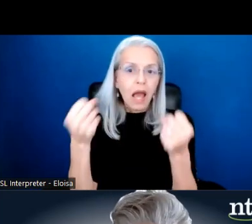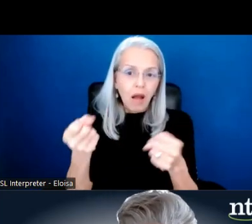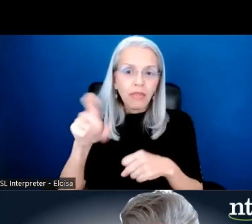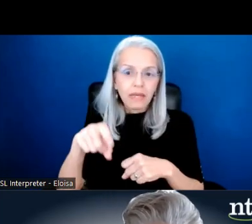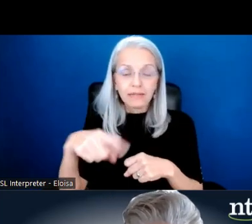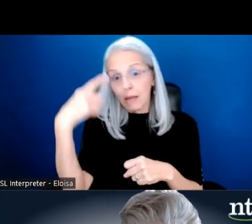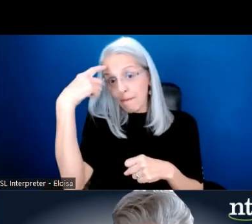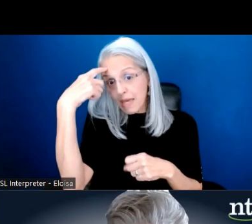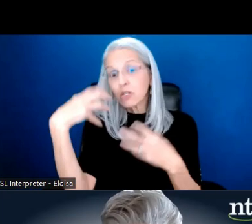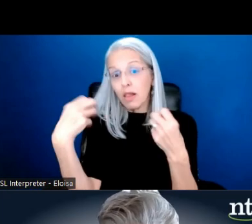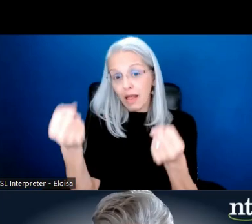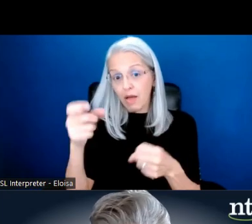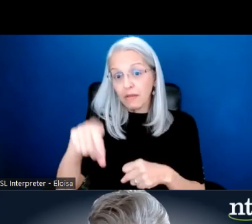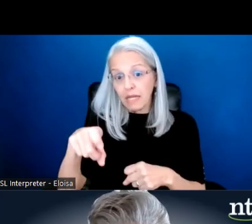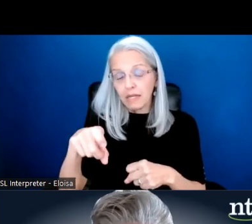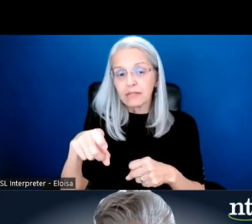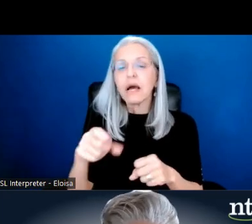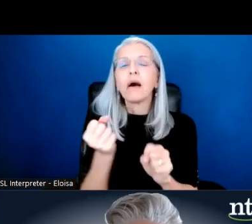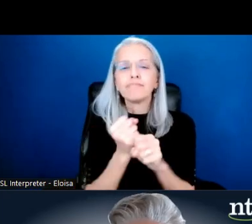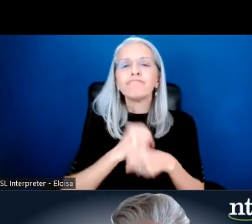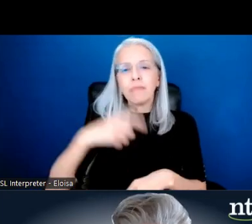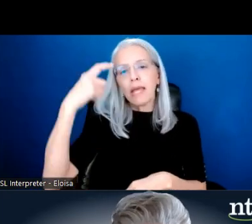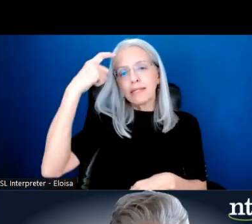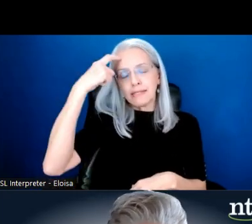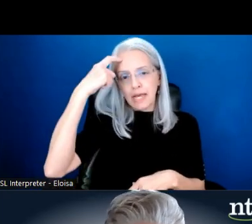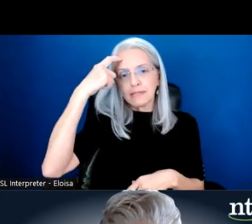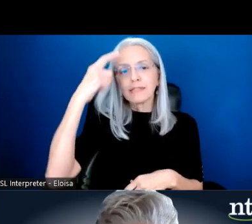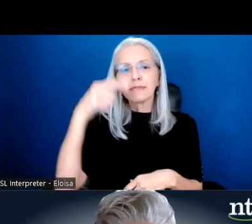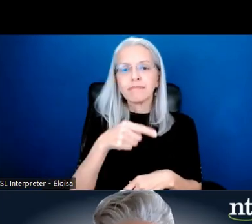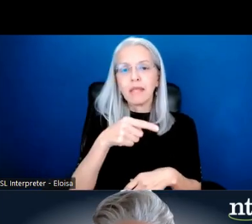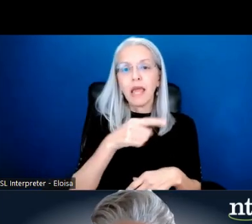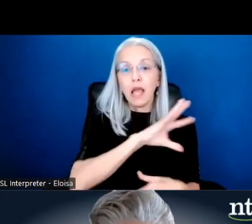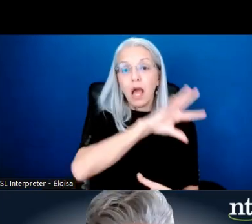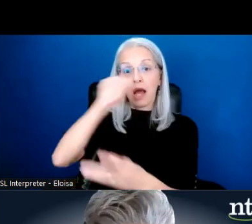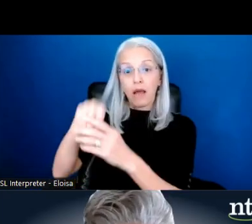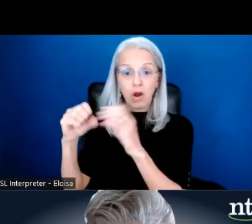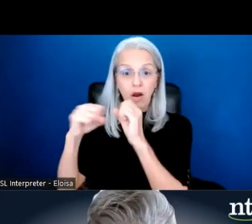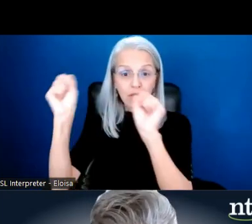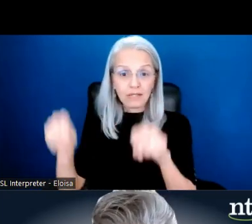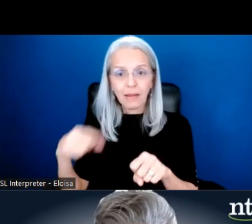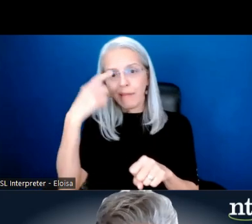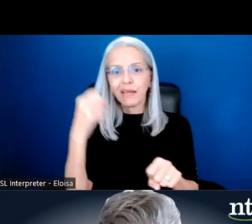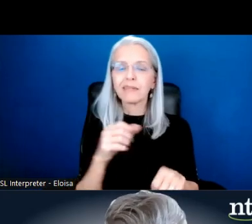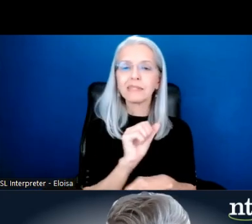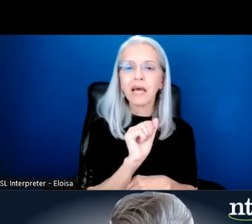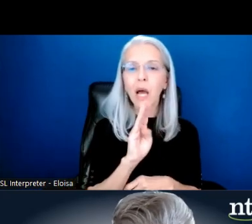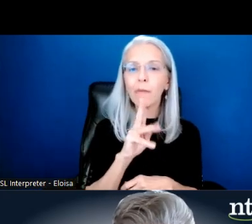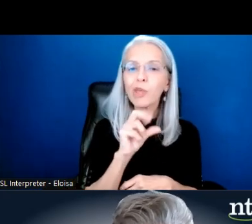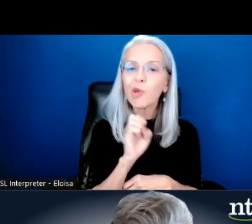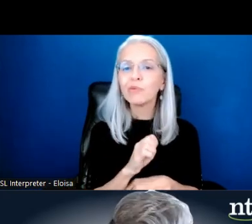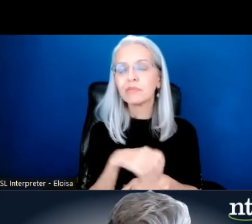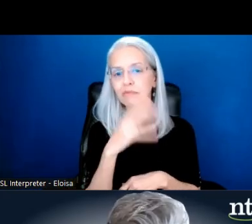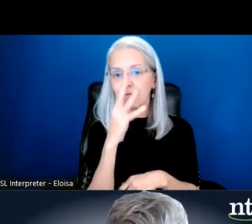health needs. So it makes sense considering that they entered the system due to abuse, neglect,